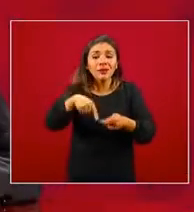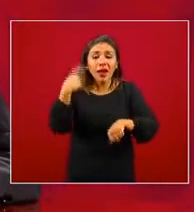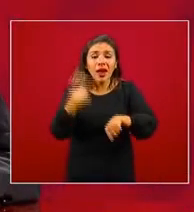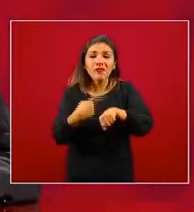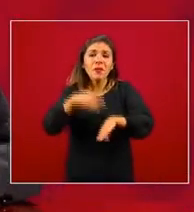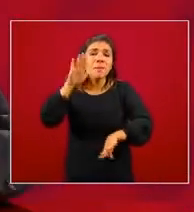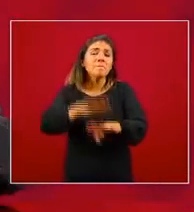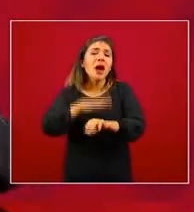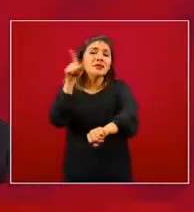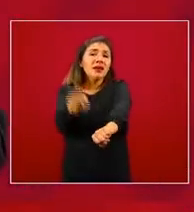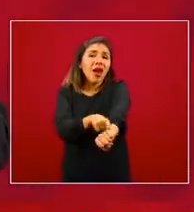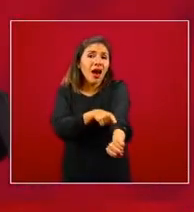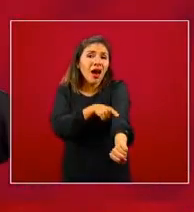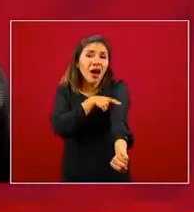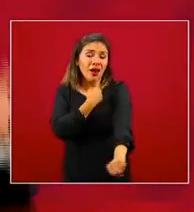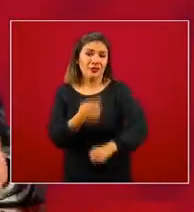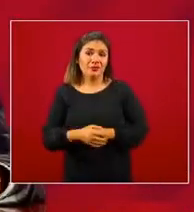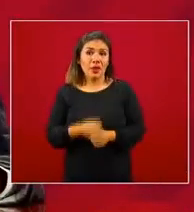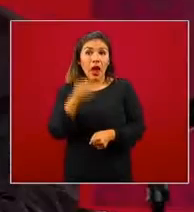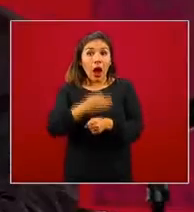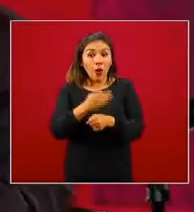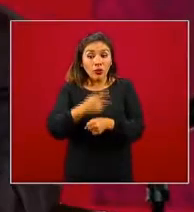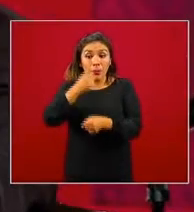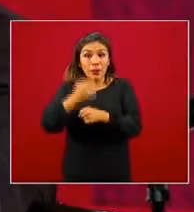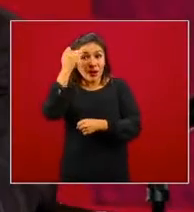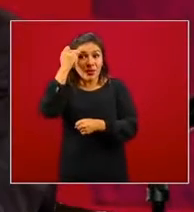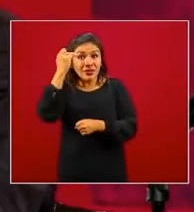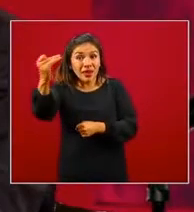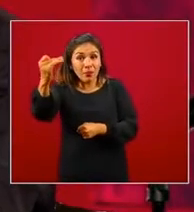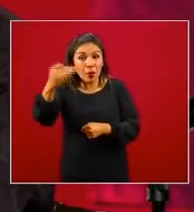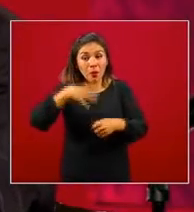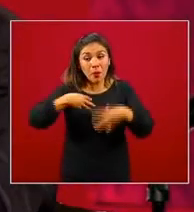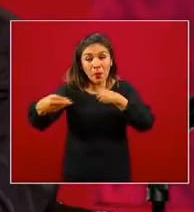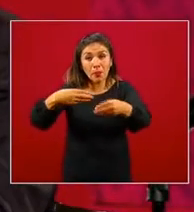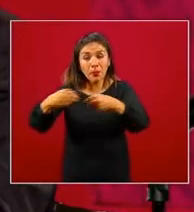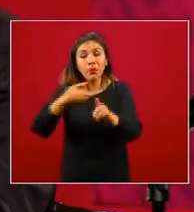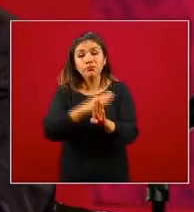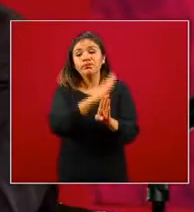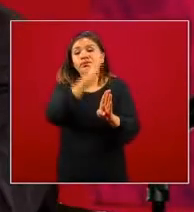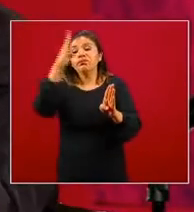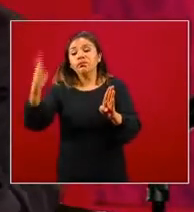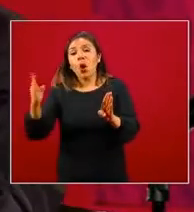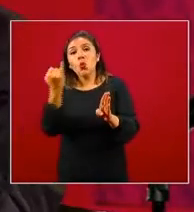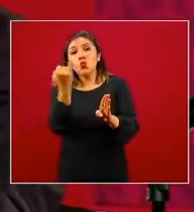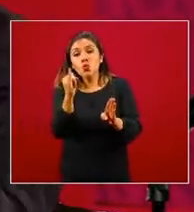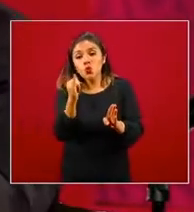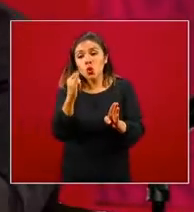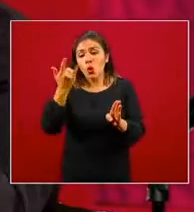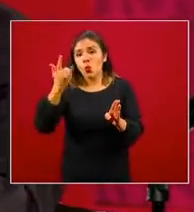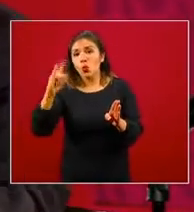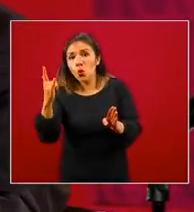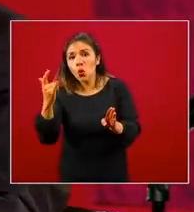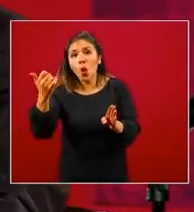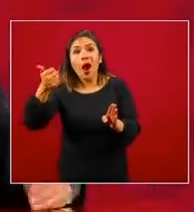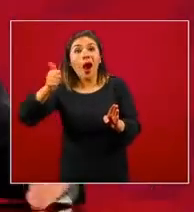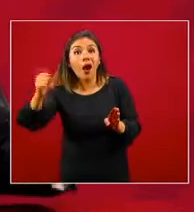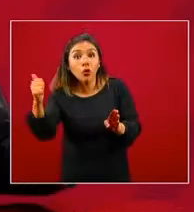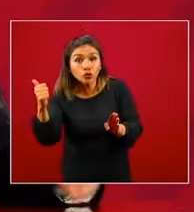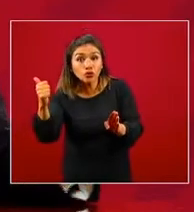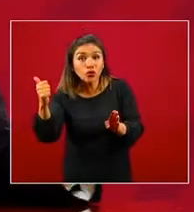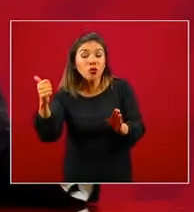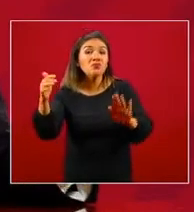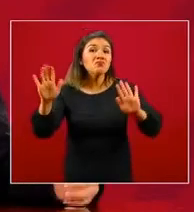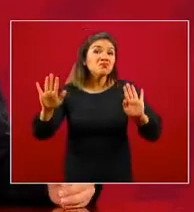synchronicity here. We need to get ready for a long pandemic. This first pandemic cycle will be drawn out until